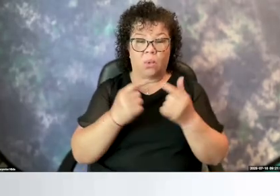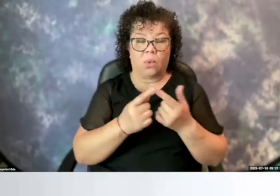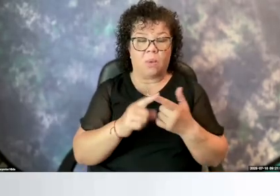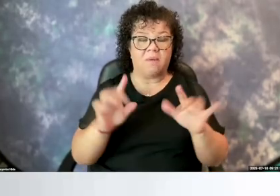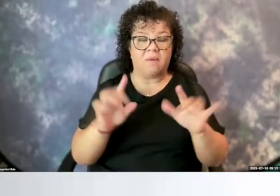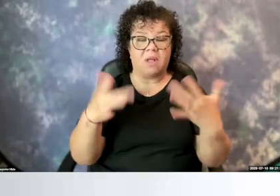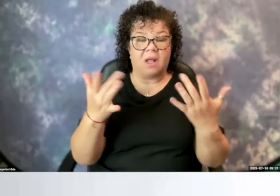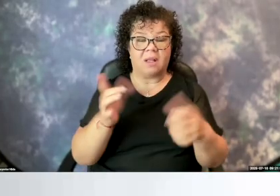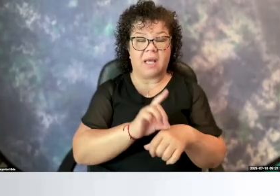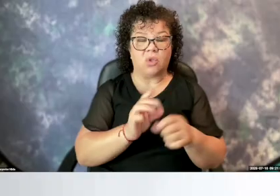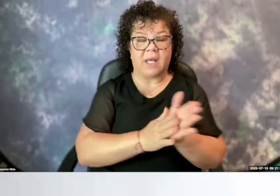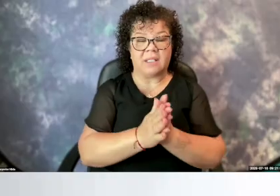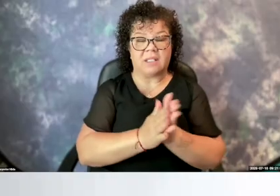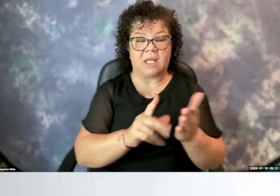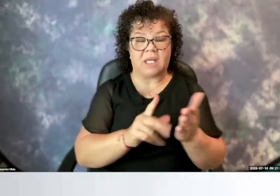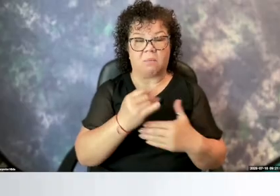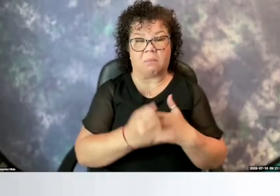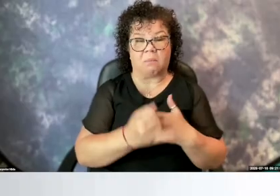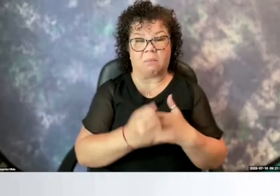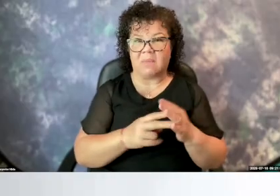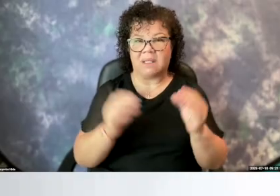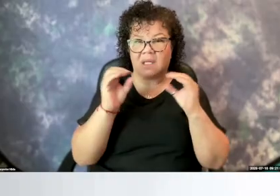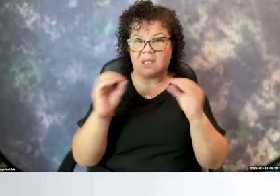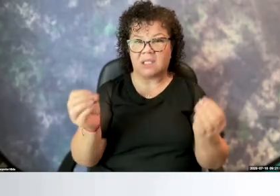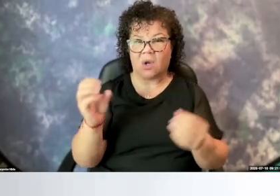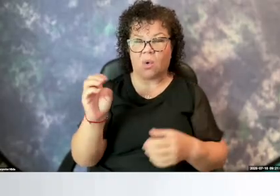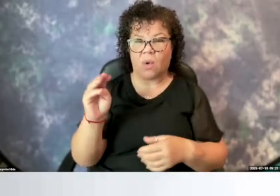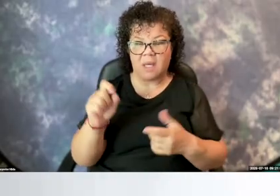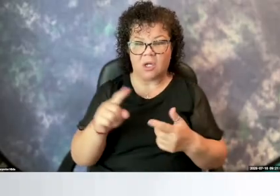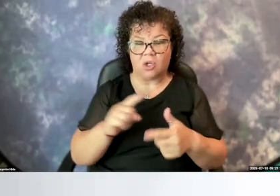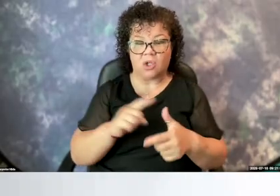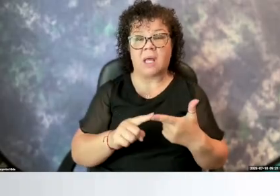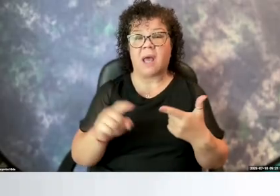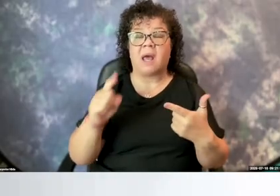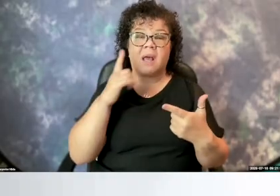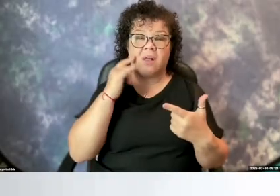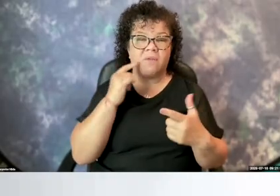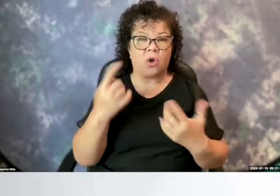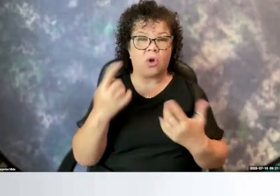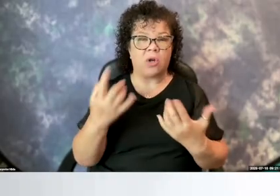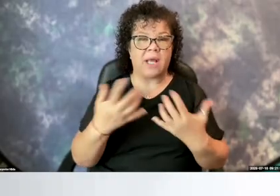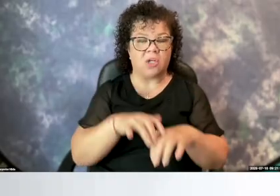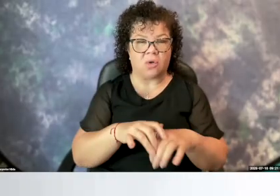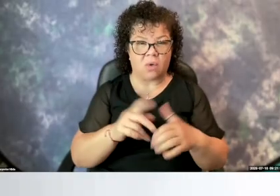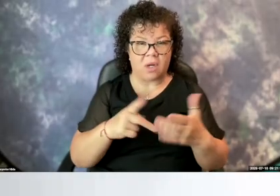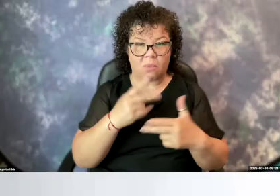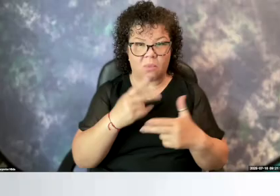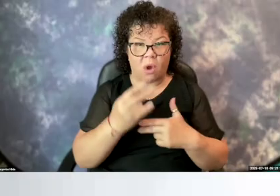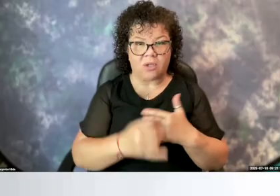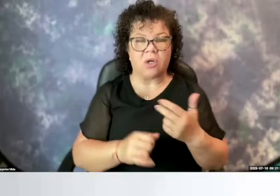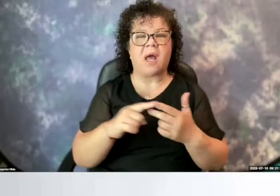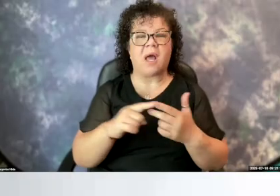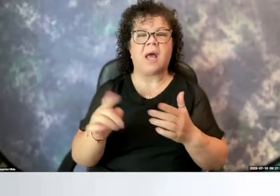So like I said, today's work group is focused on the light-duty vehicle purchase incentive projects, which include the Zero-Emission Assurance